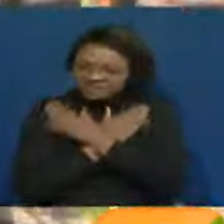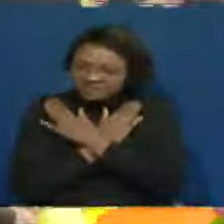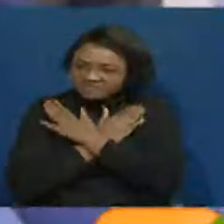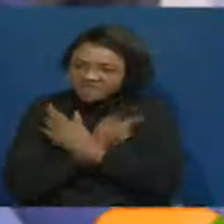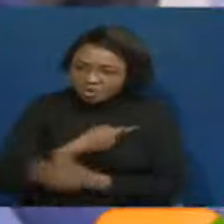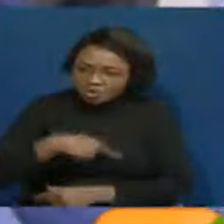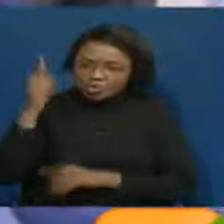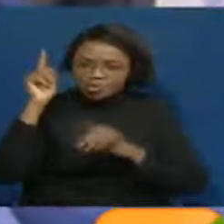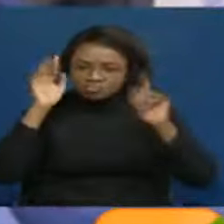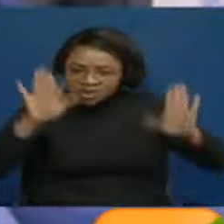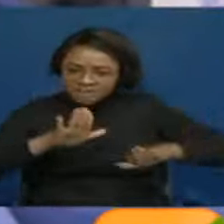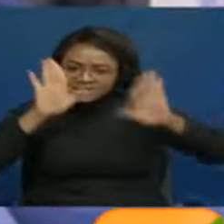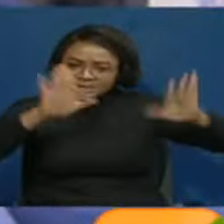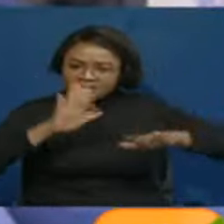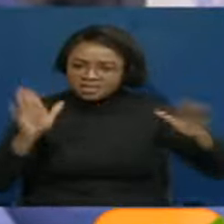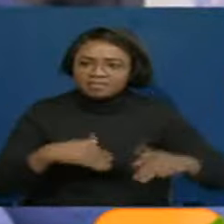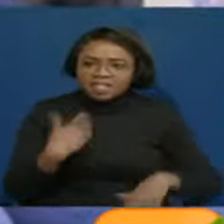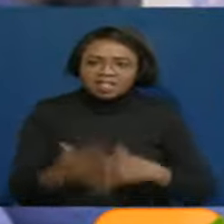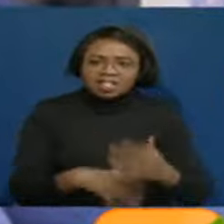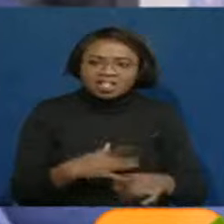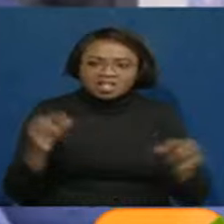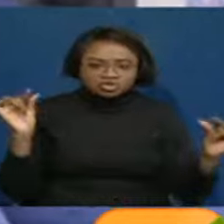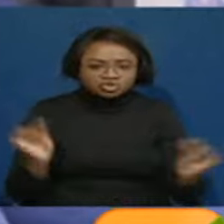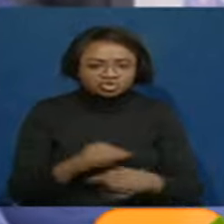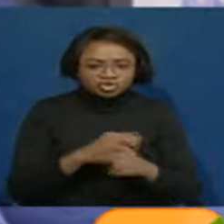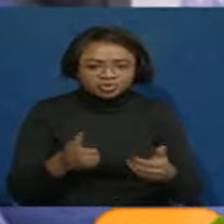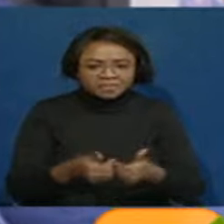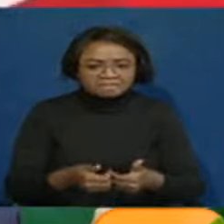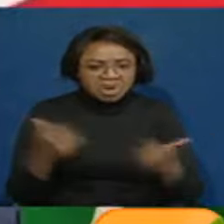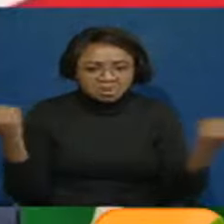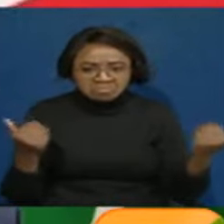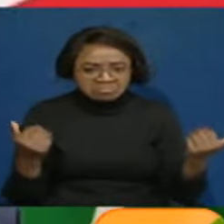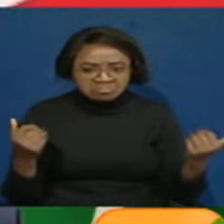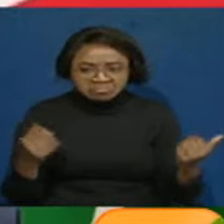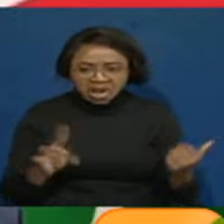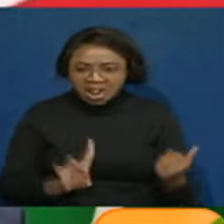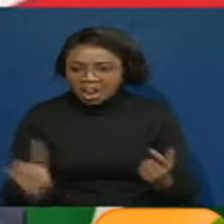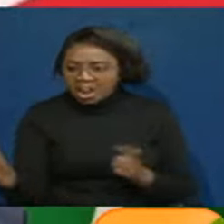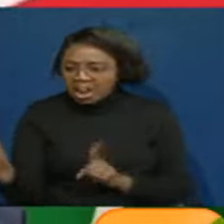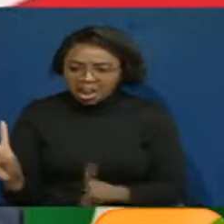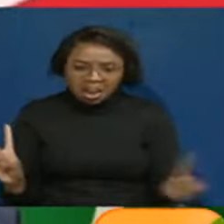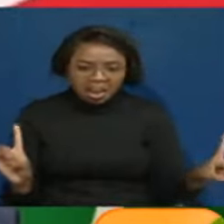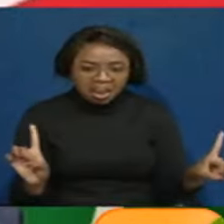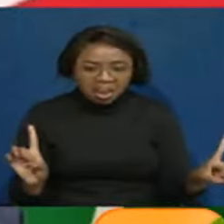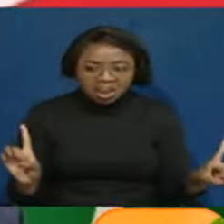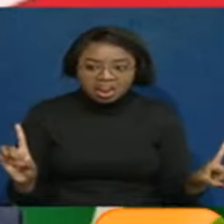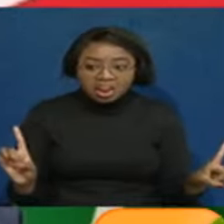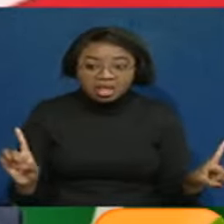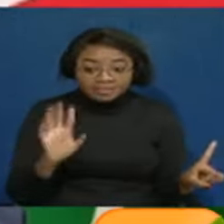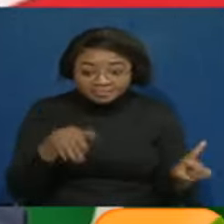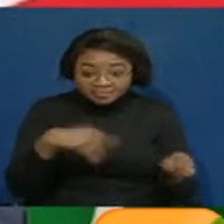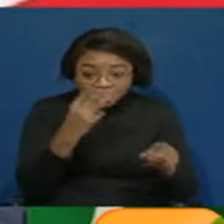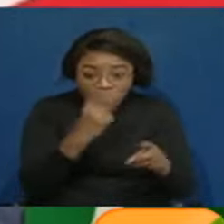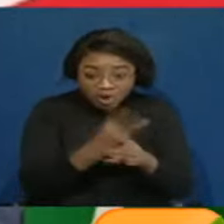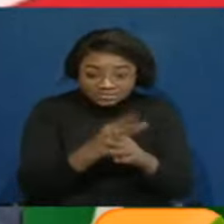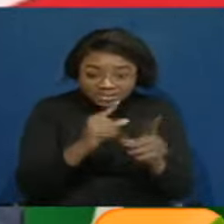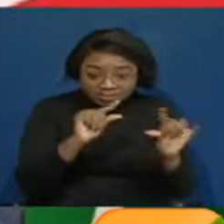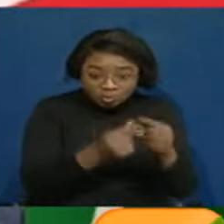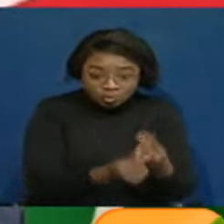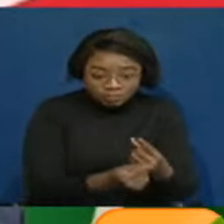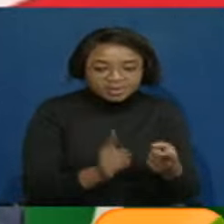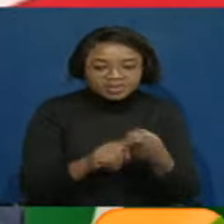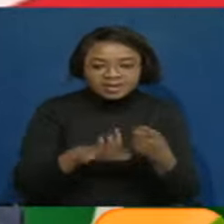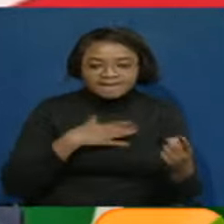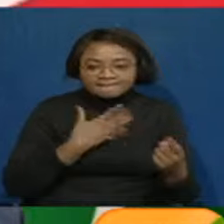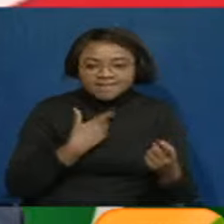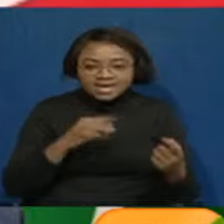together to an estranged couple who couldn't stay in the same space. I was removed. My private secretary was removed.